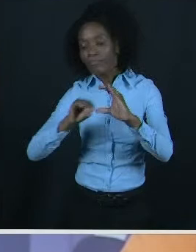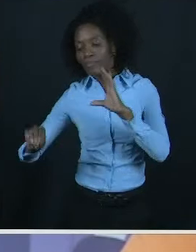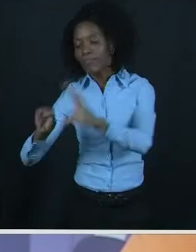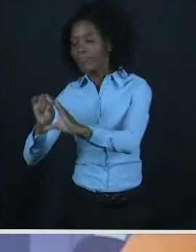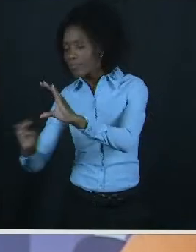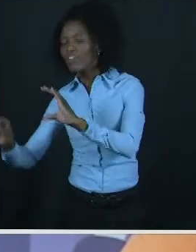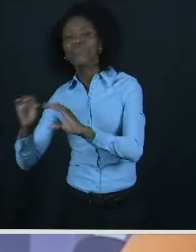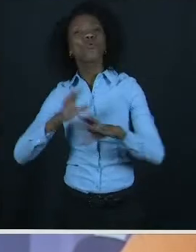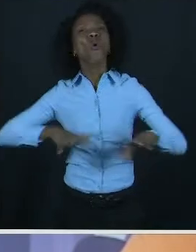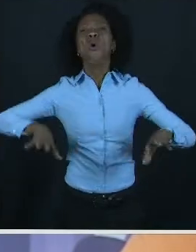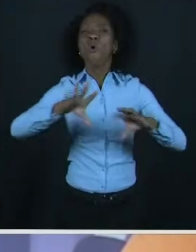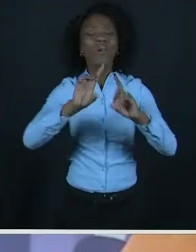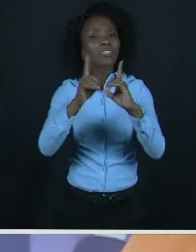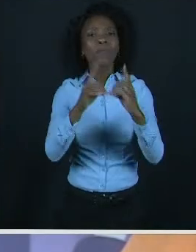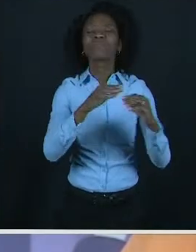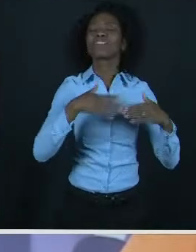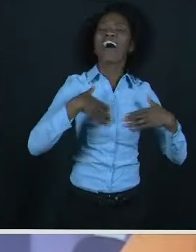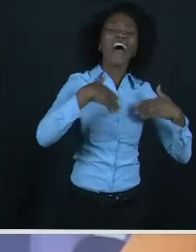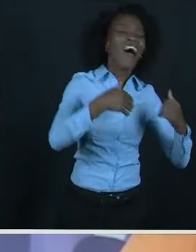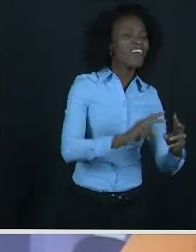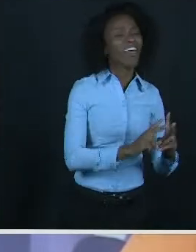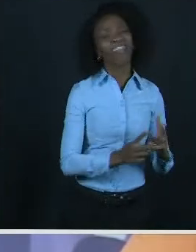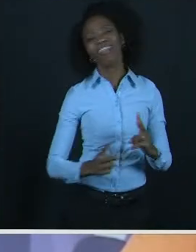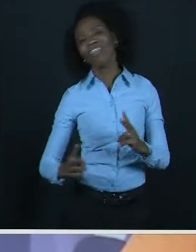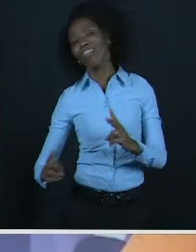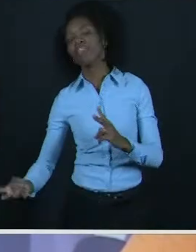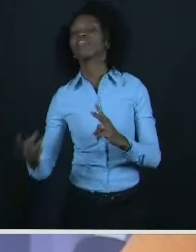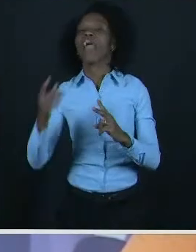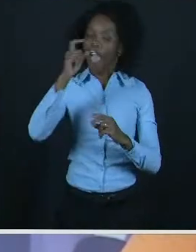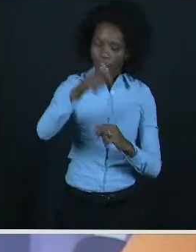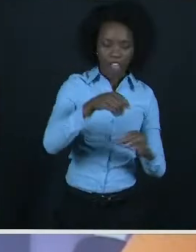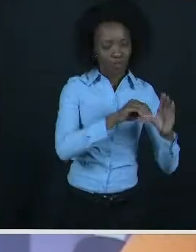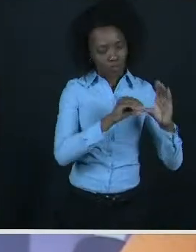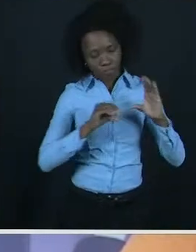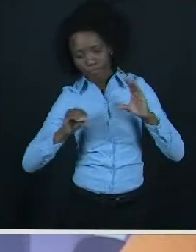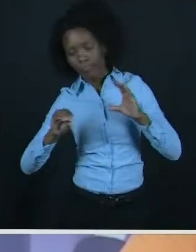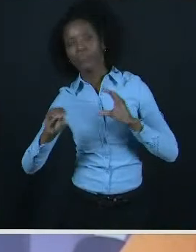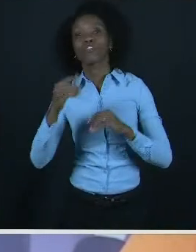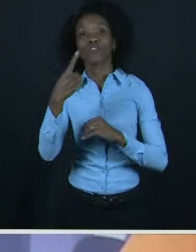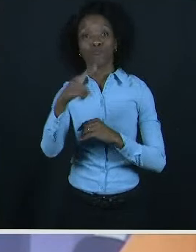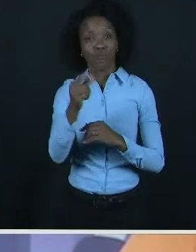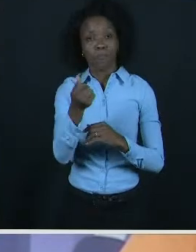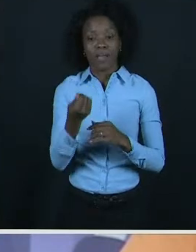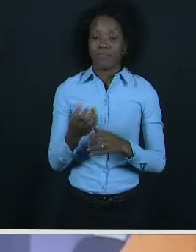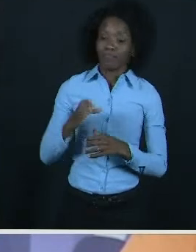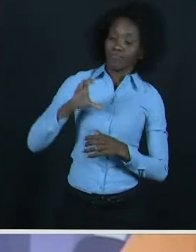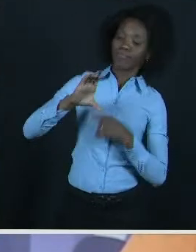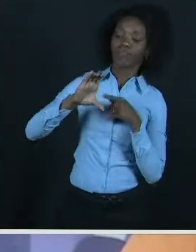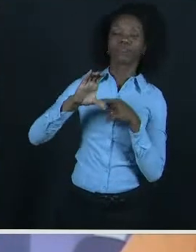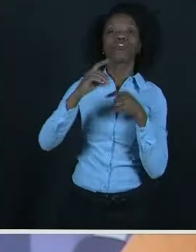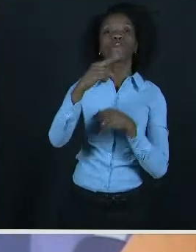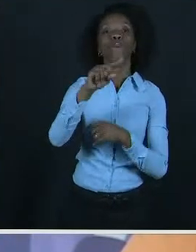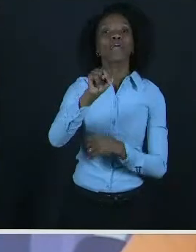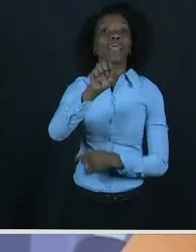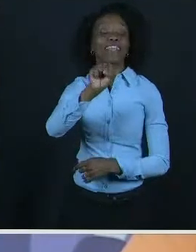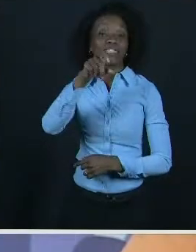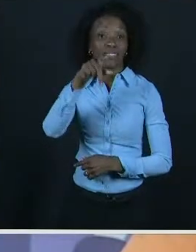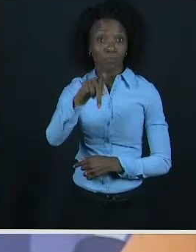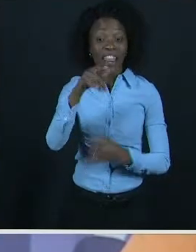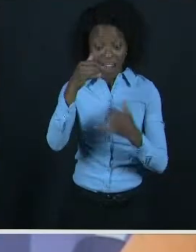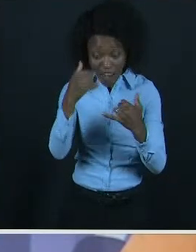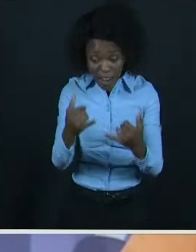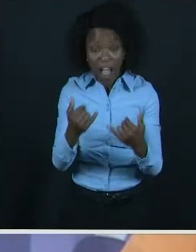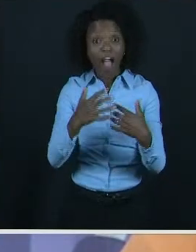set aside money for funding the NSP. Now that we will have a proper